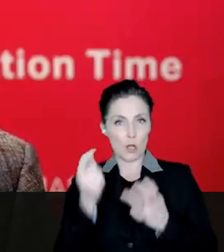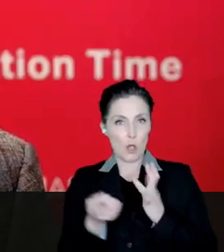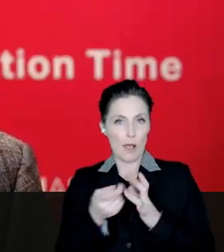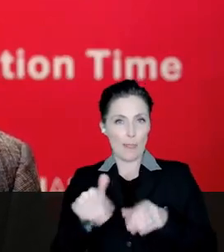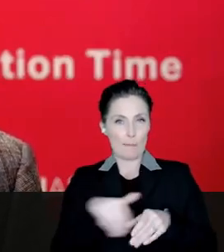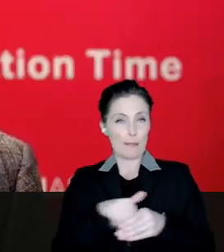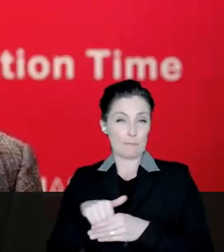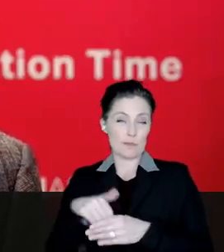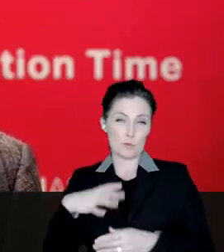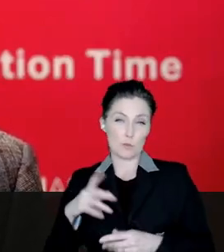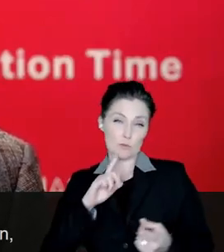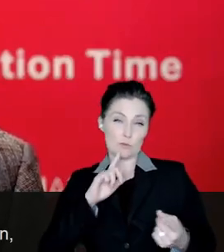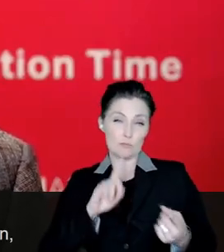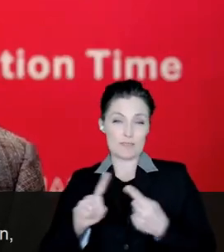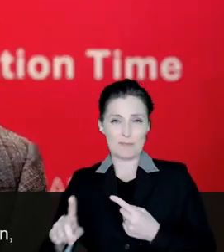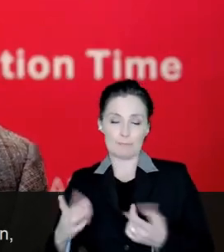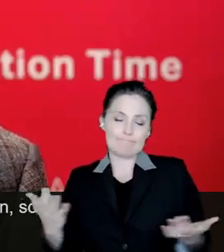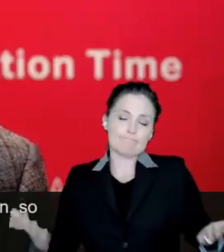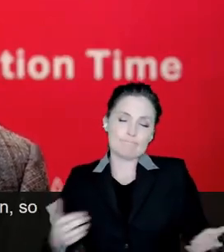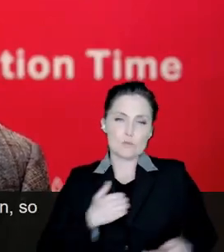in, so I do apologise for that.